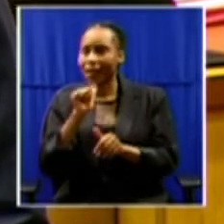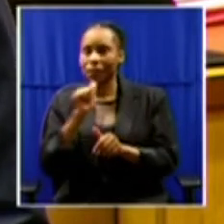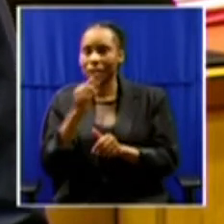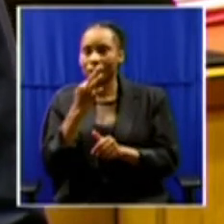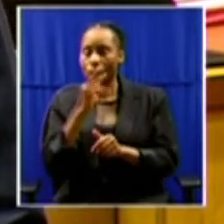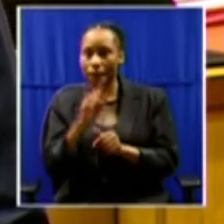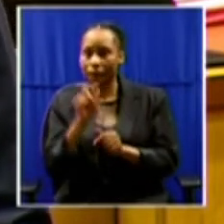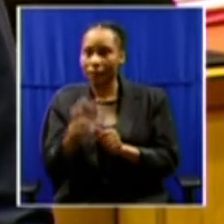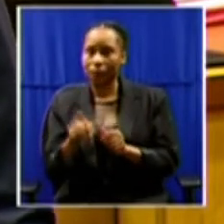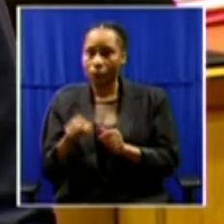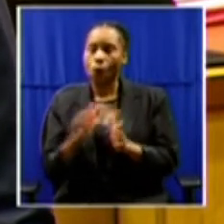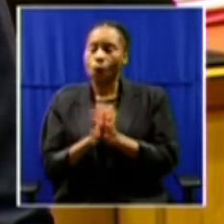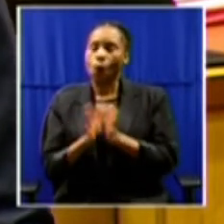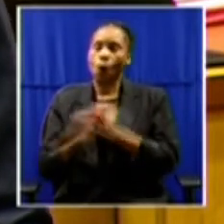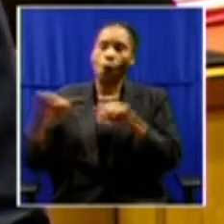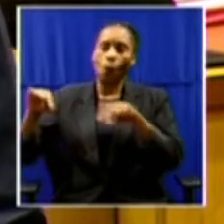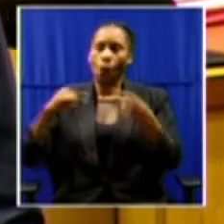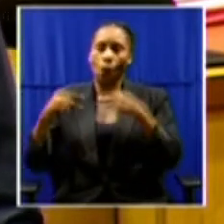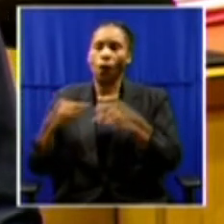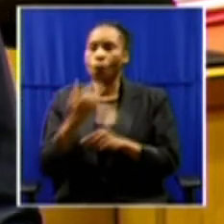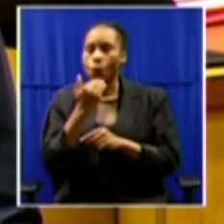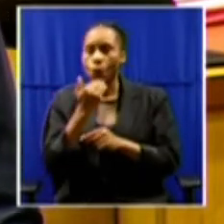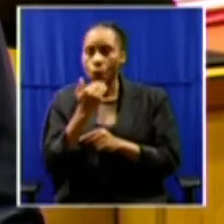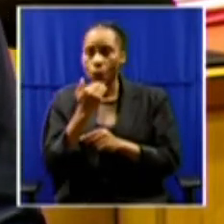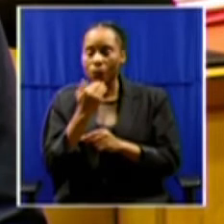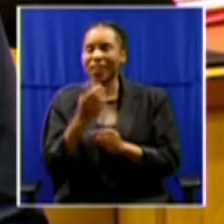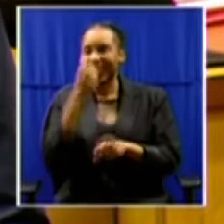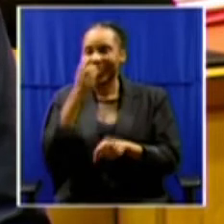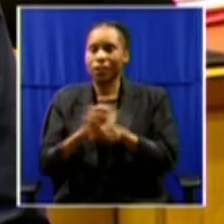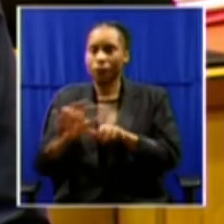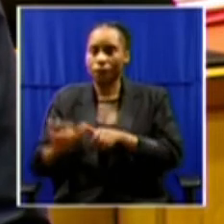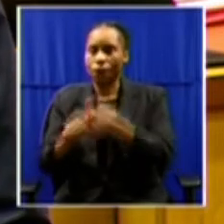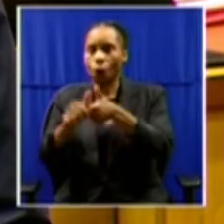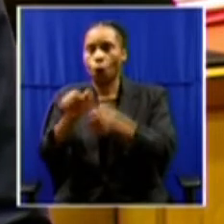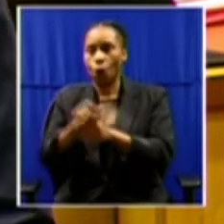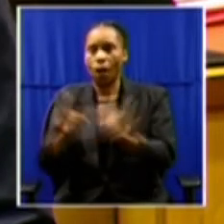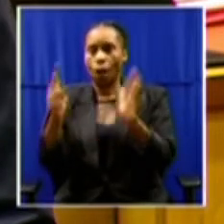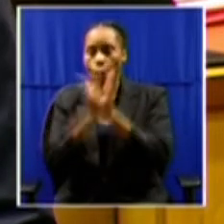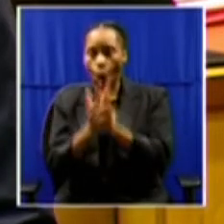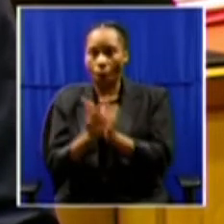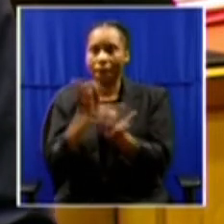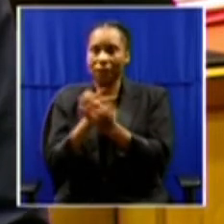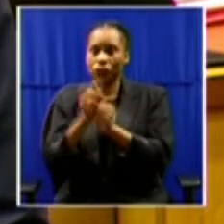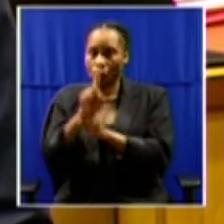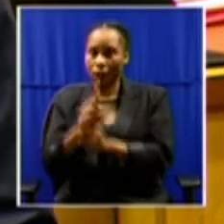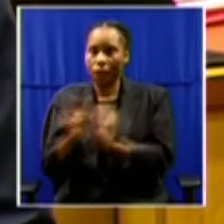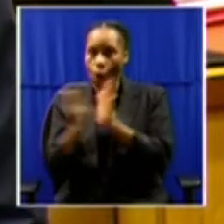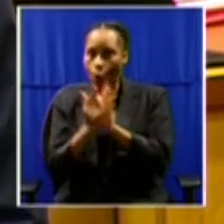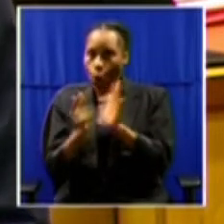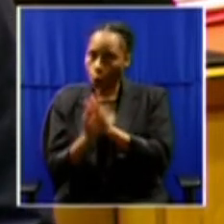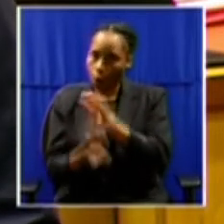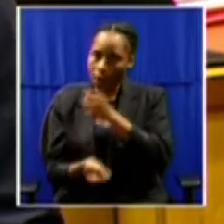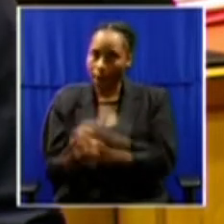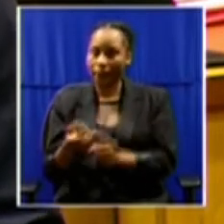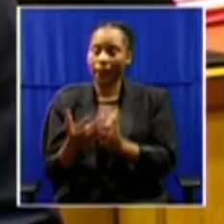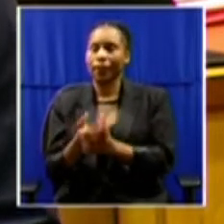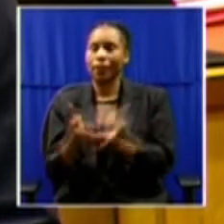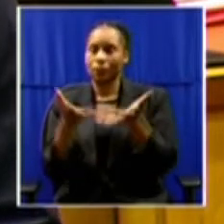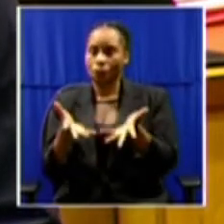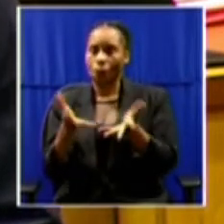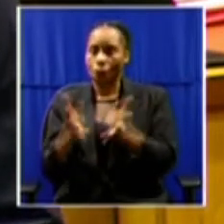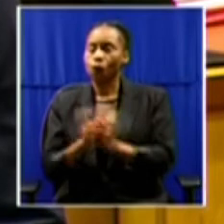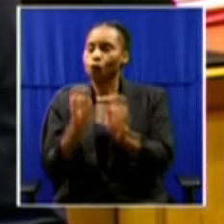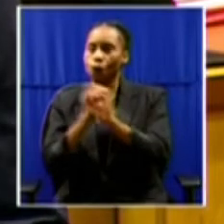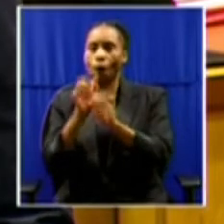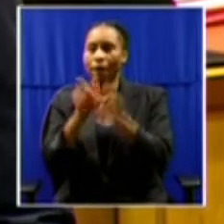person. They must follow the law and ensure that the law does take its course in this country, and no one is